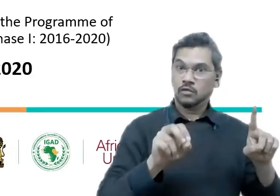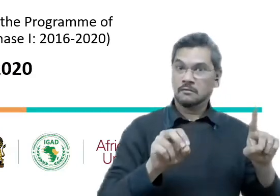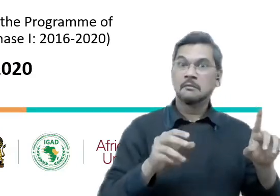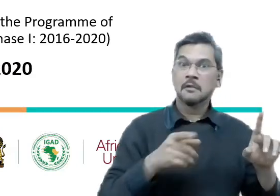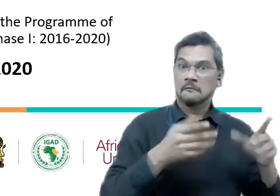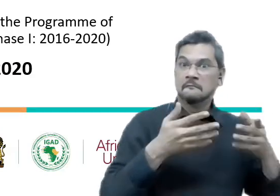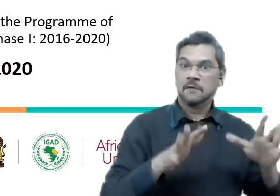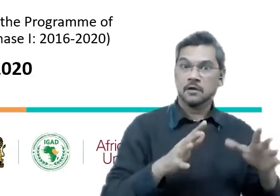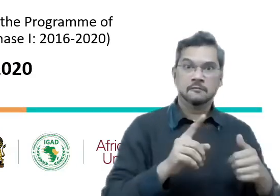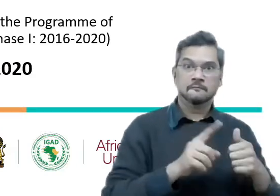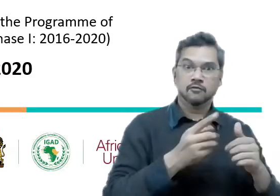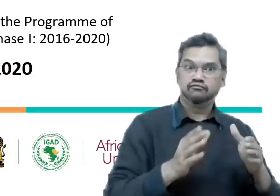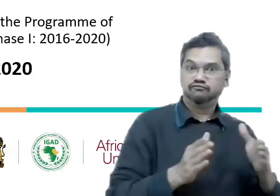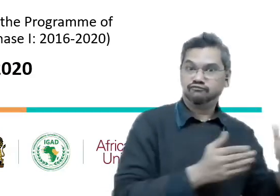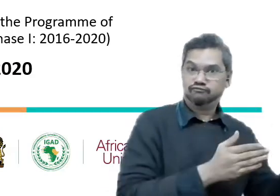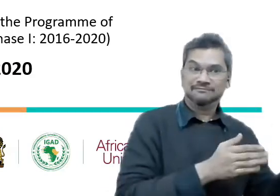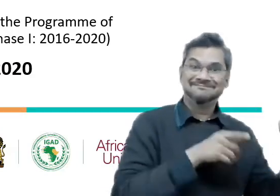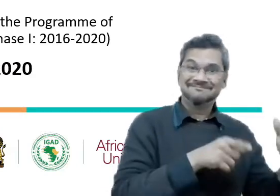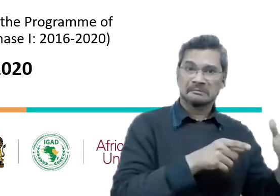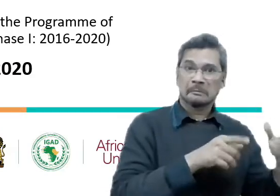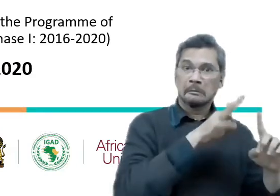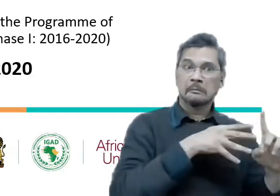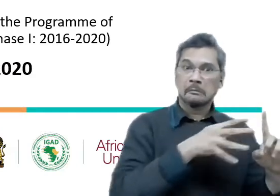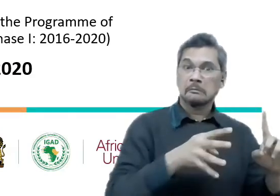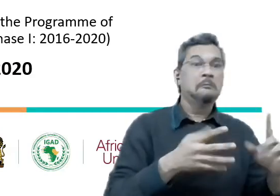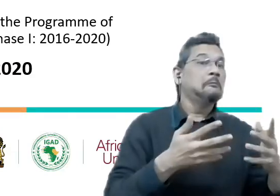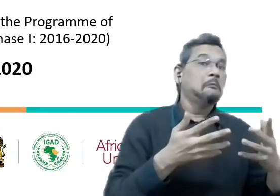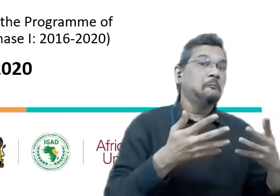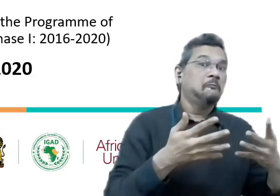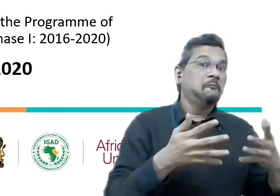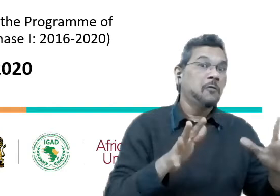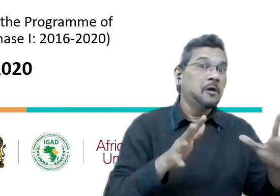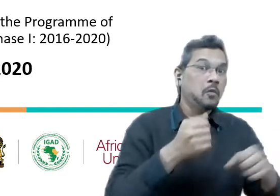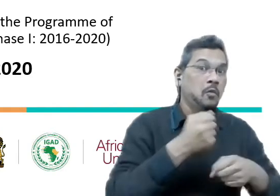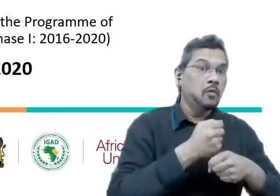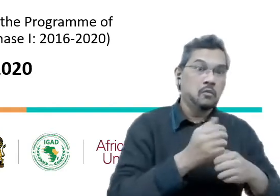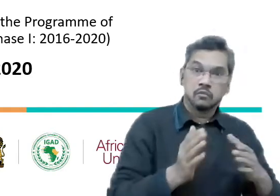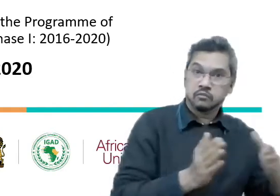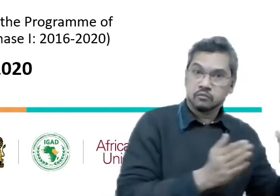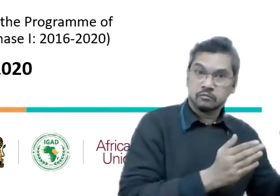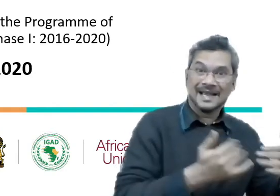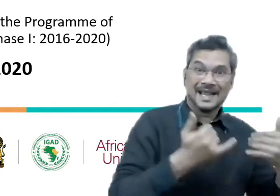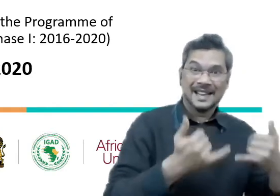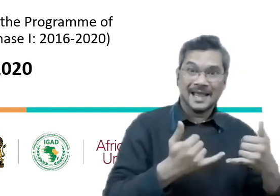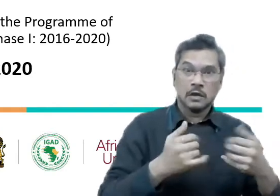this matrix is now gone, and then we are now working on the second phase of the POA matrix.